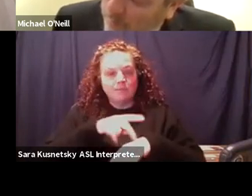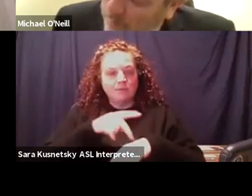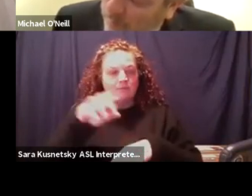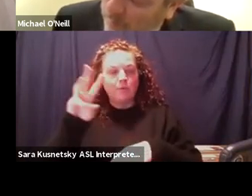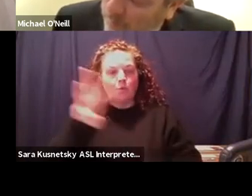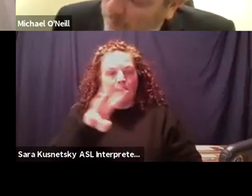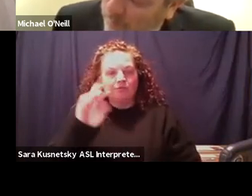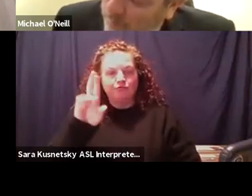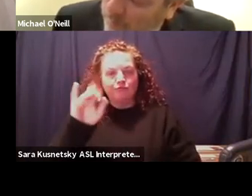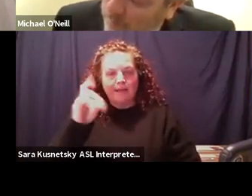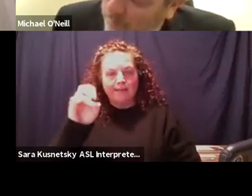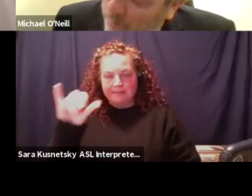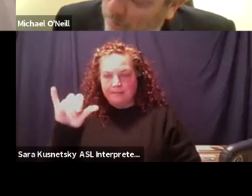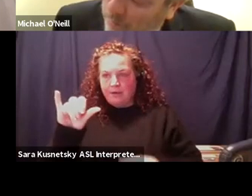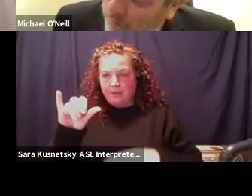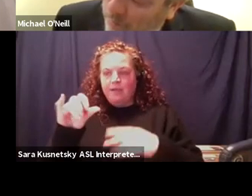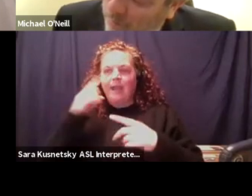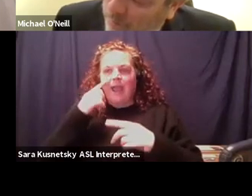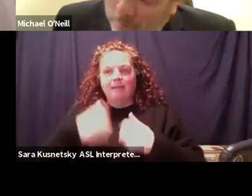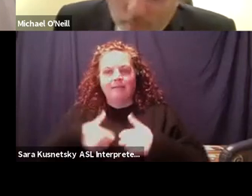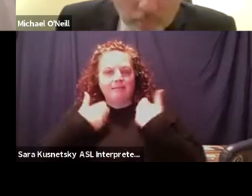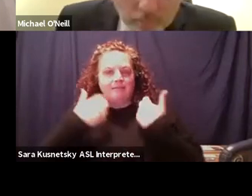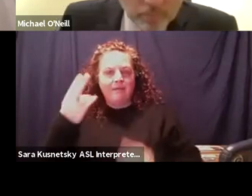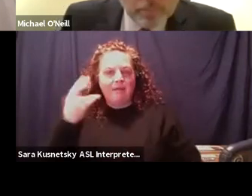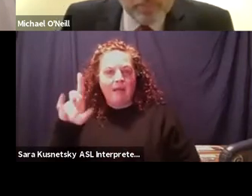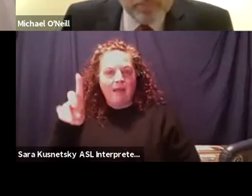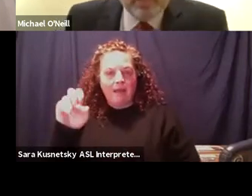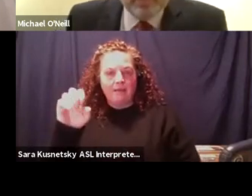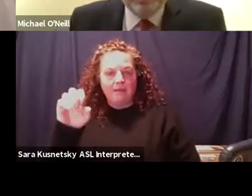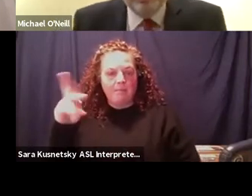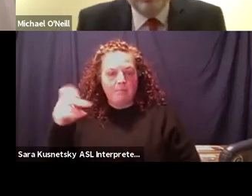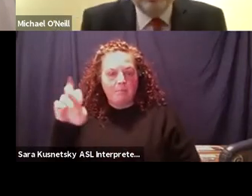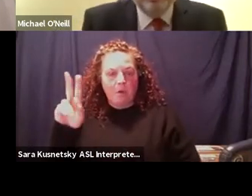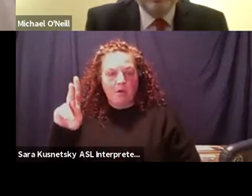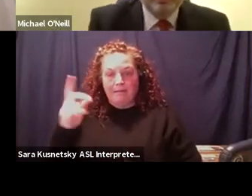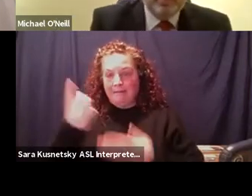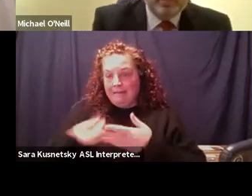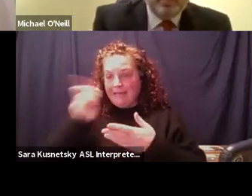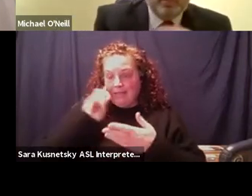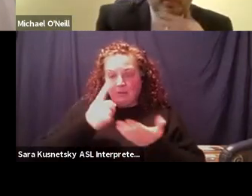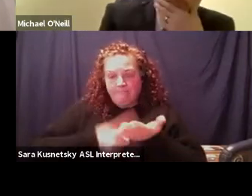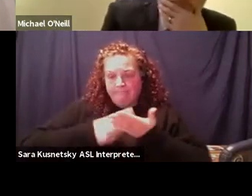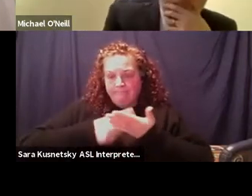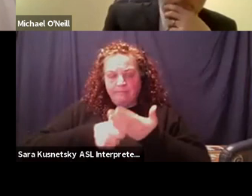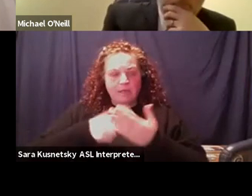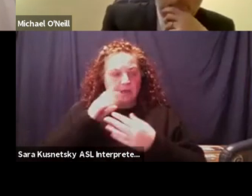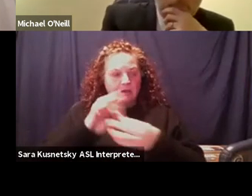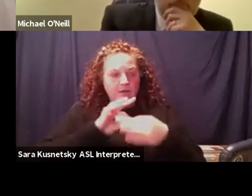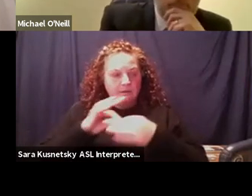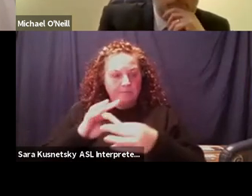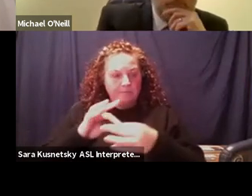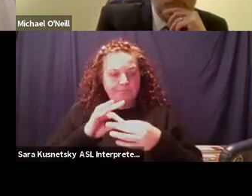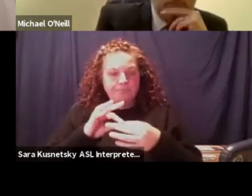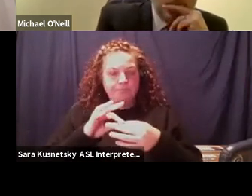a resident of Hyde Park. Since my presentation last week, our school community has been in conversations around how we can turn this challenge